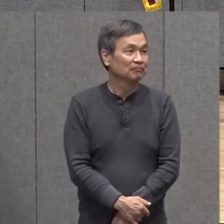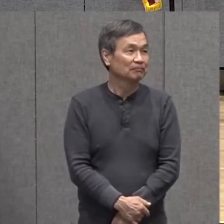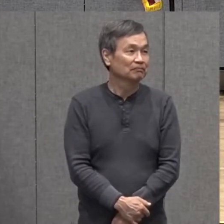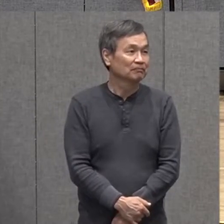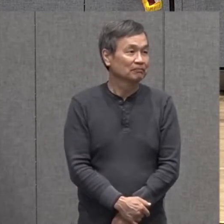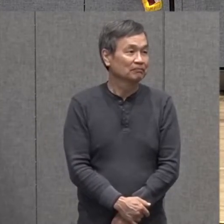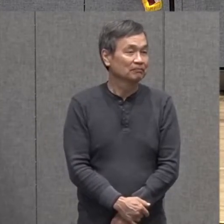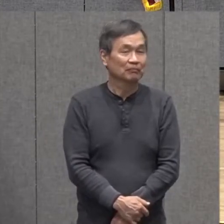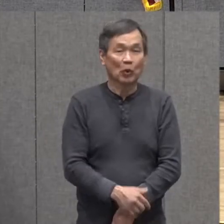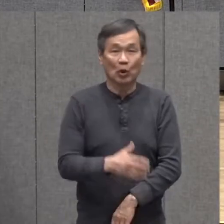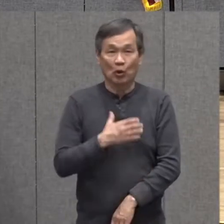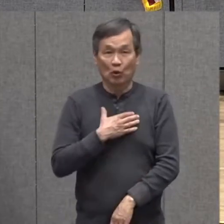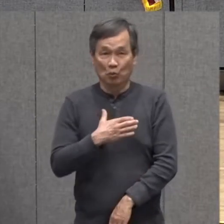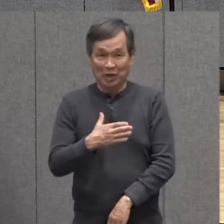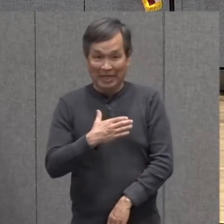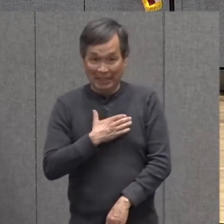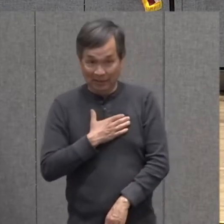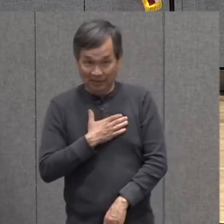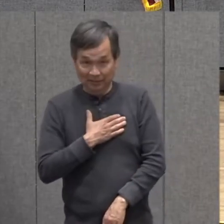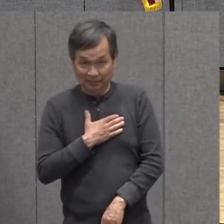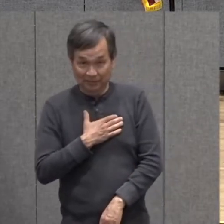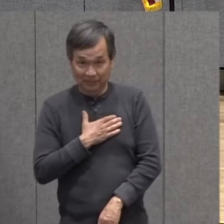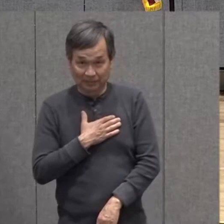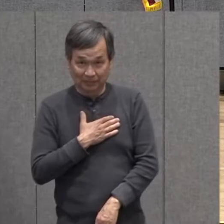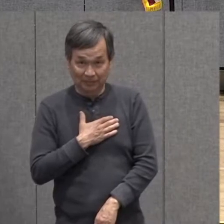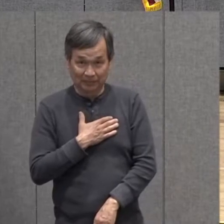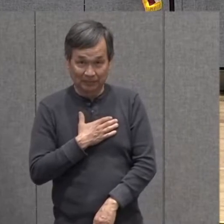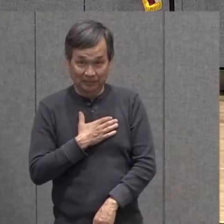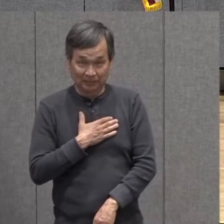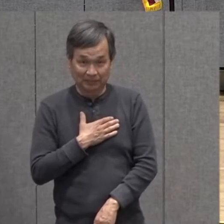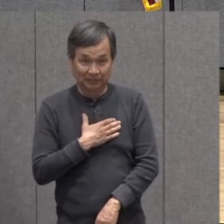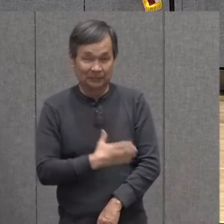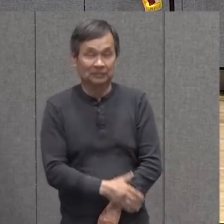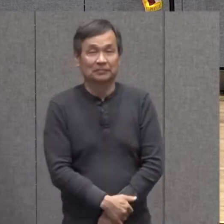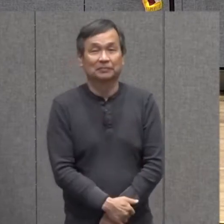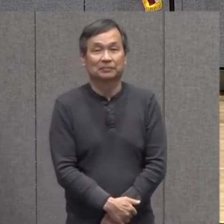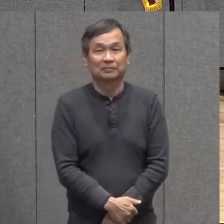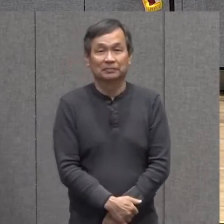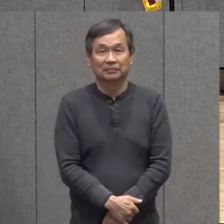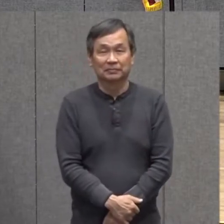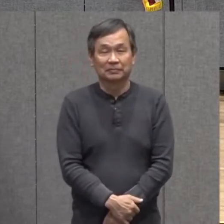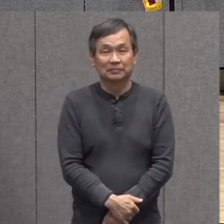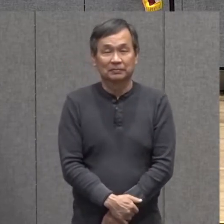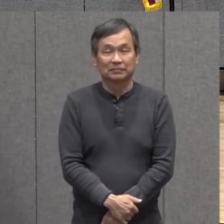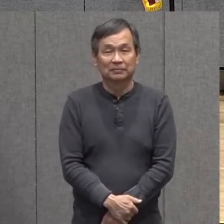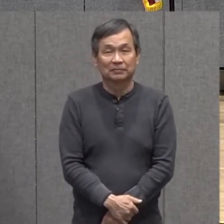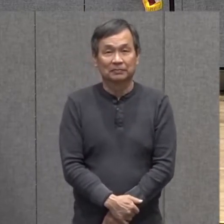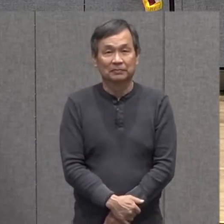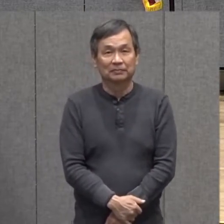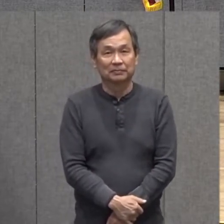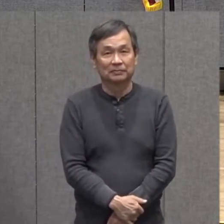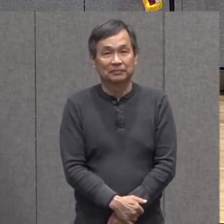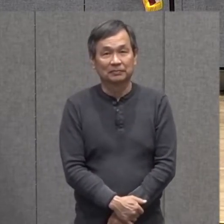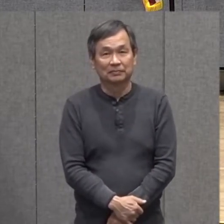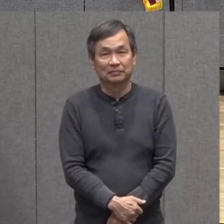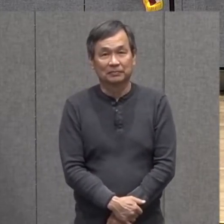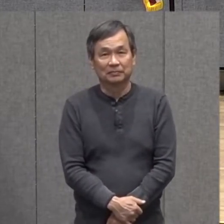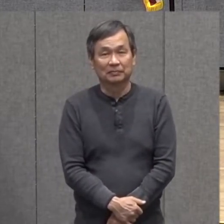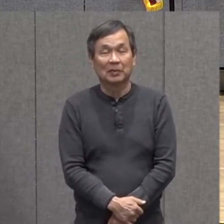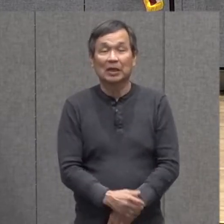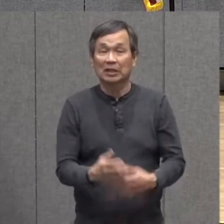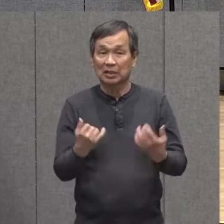2 breaths. Si quieres, trata de levantar tu pie un poquito más. And go ahead and bring